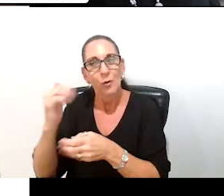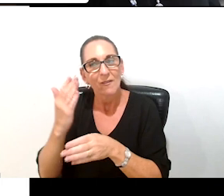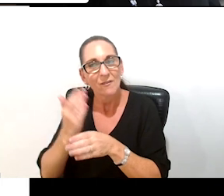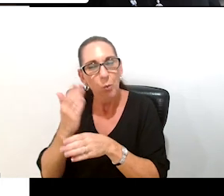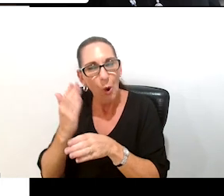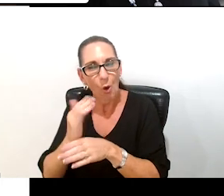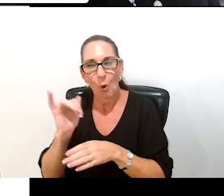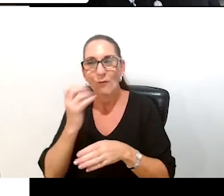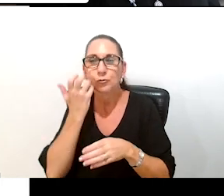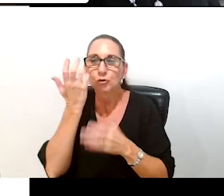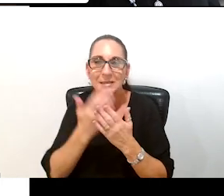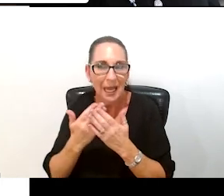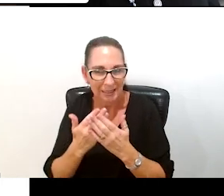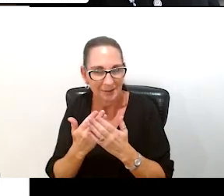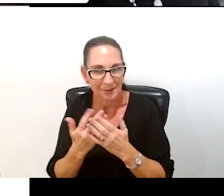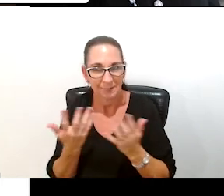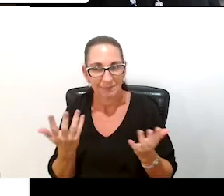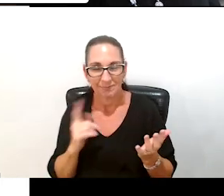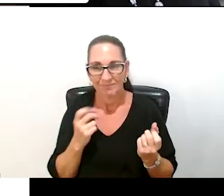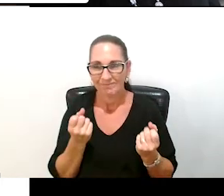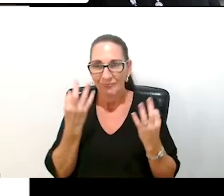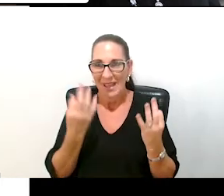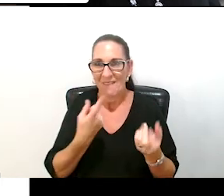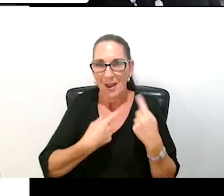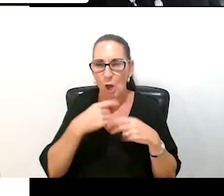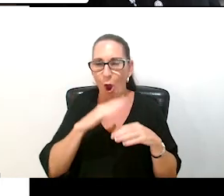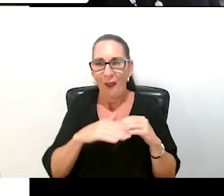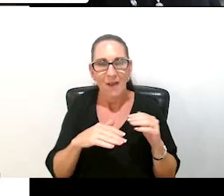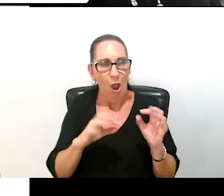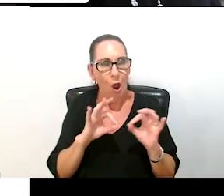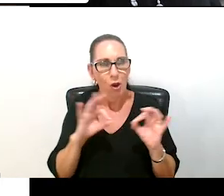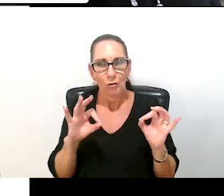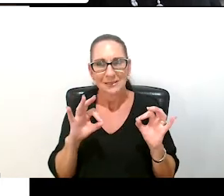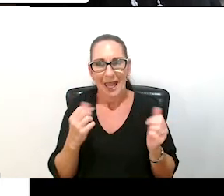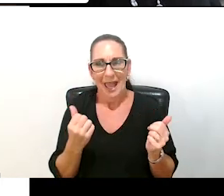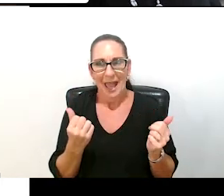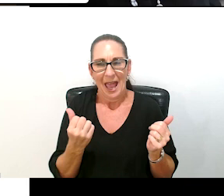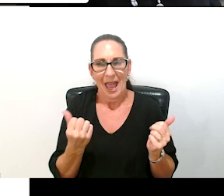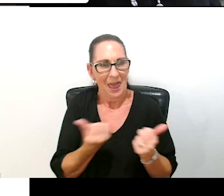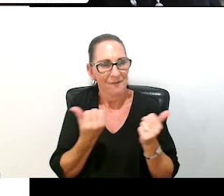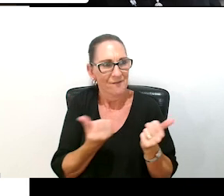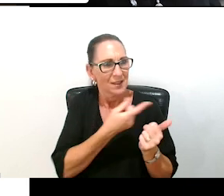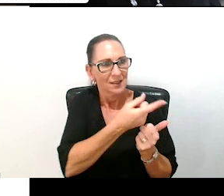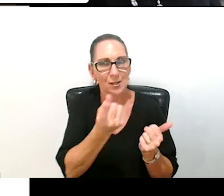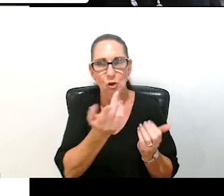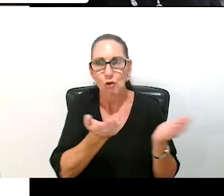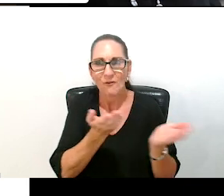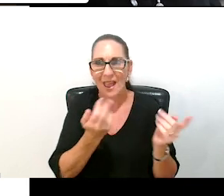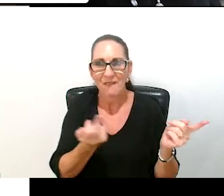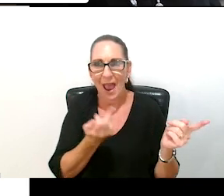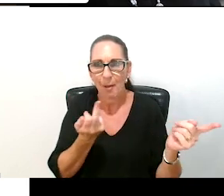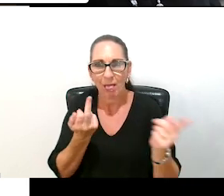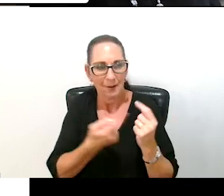There's not information about the unmet need for services. What we mean by that is the people who need services but can't get them because they're not available